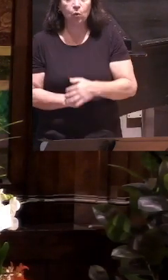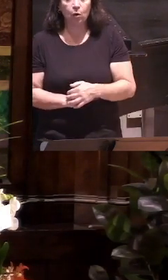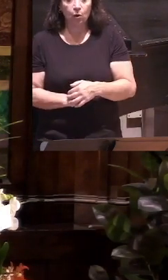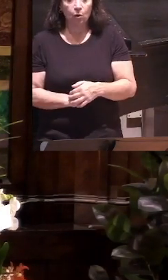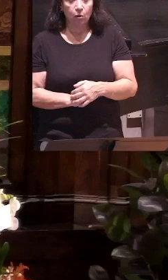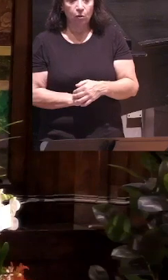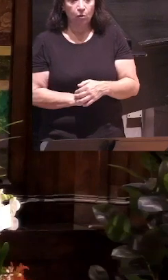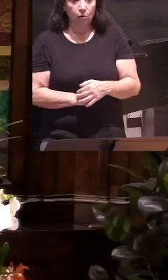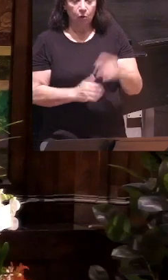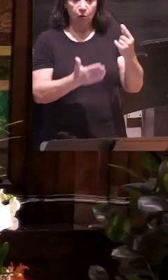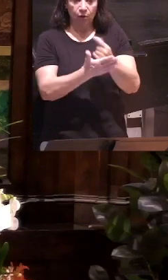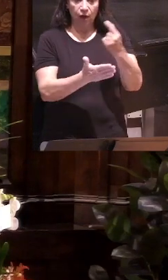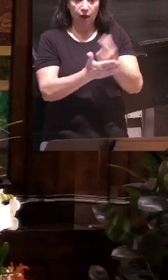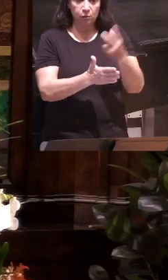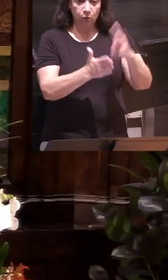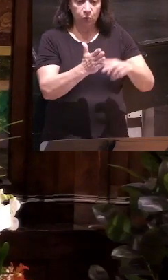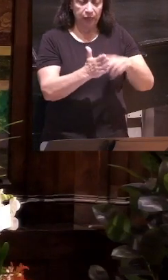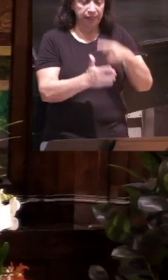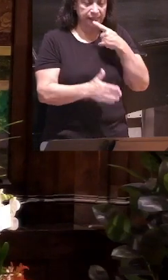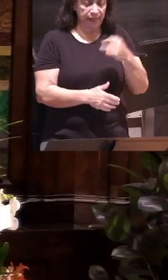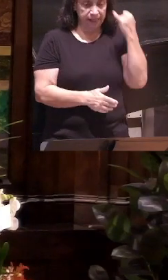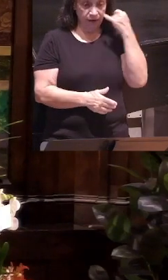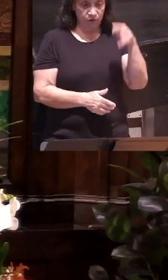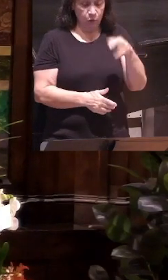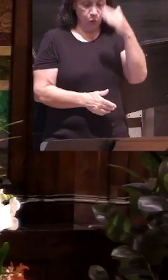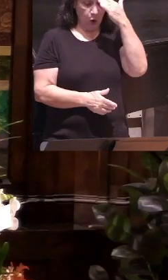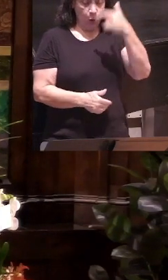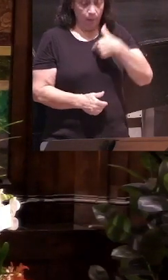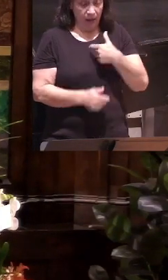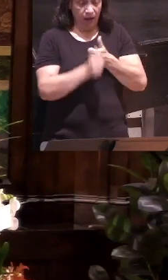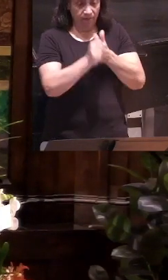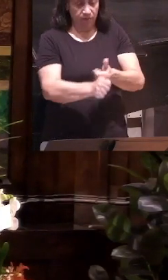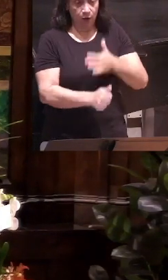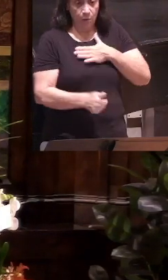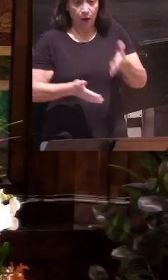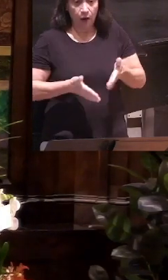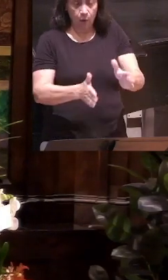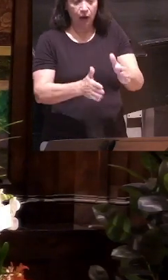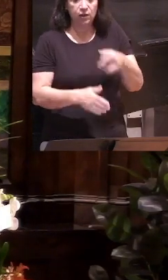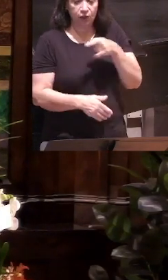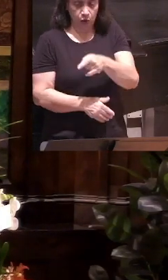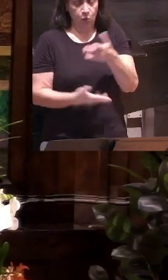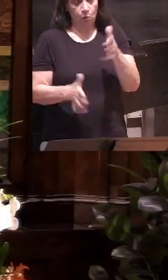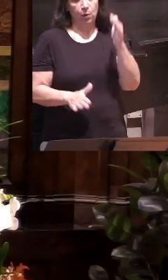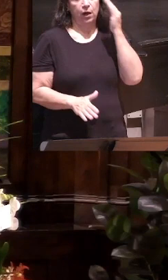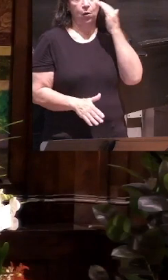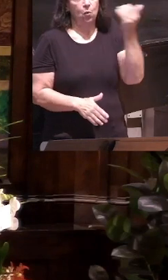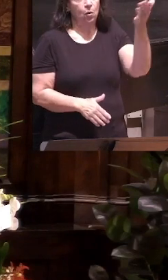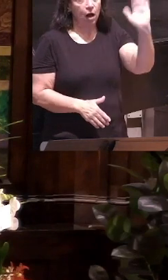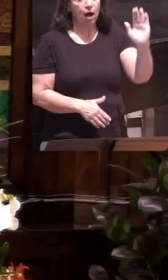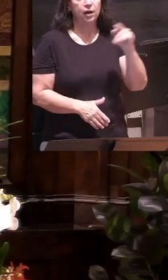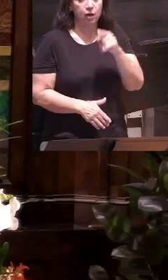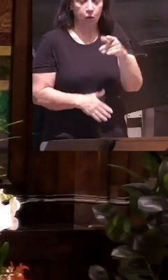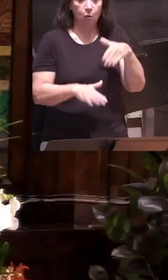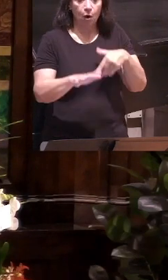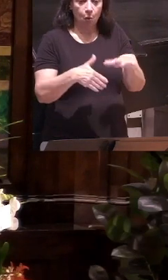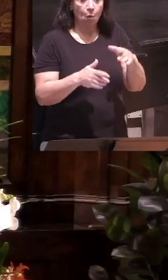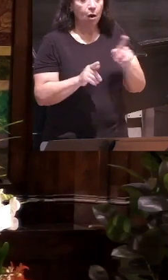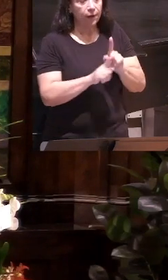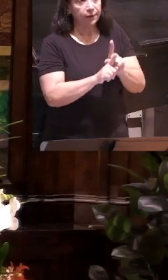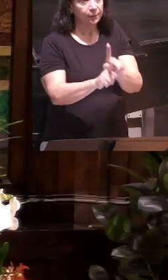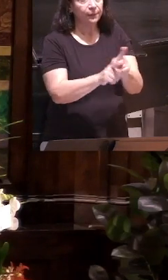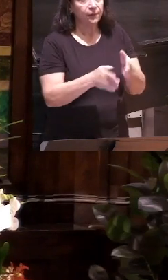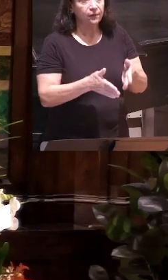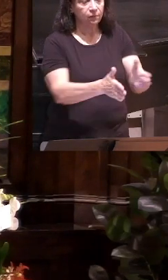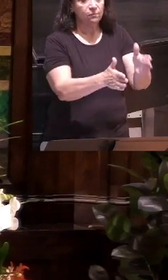our gospel reading states, if you know me and follow my ways, then you know God and are walking in God's